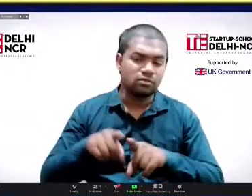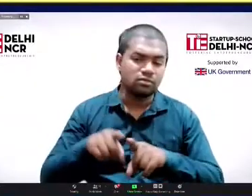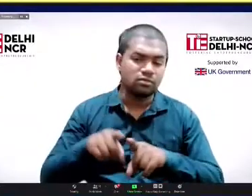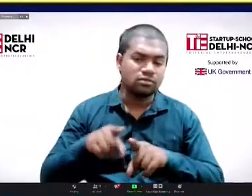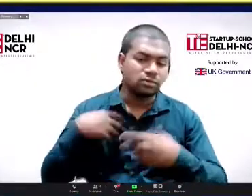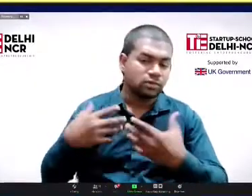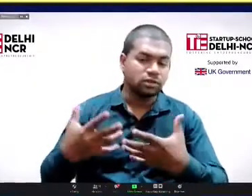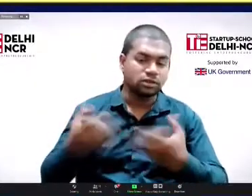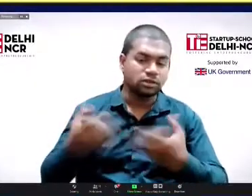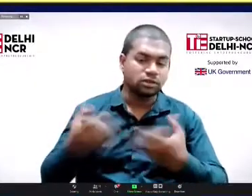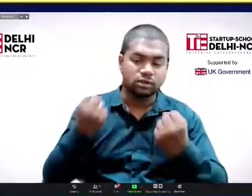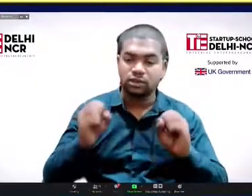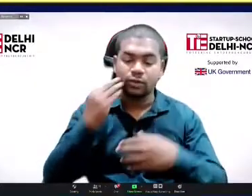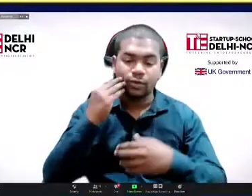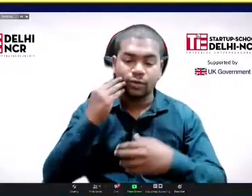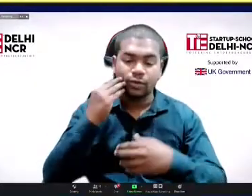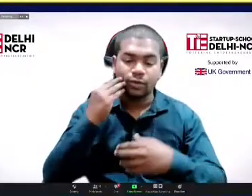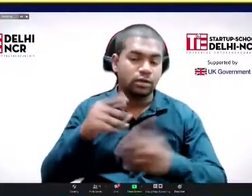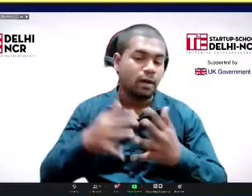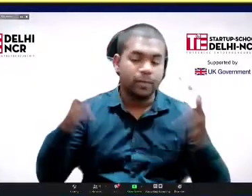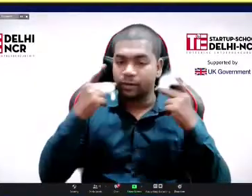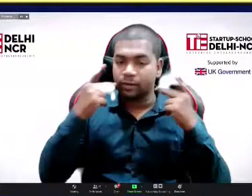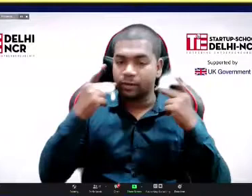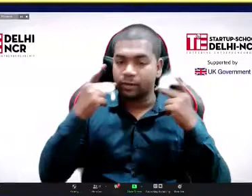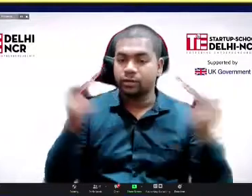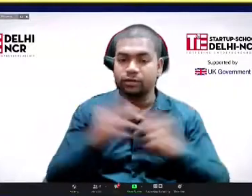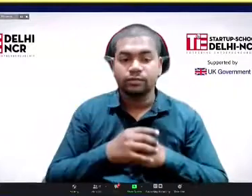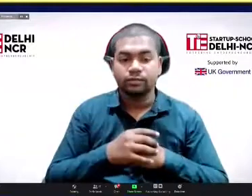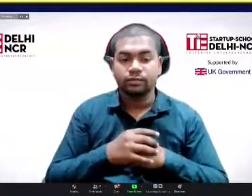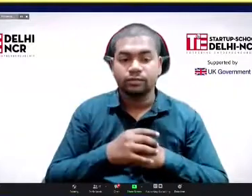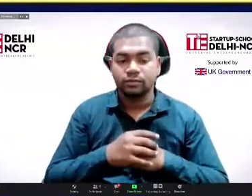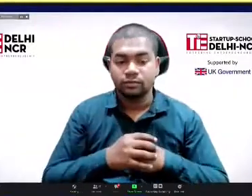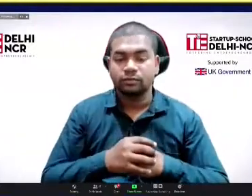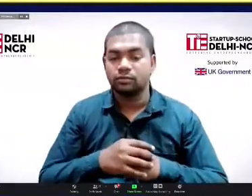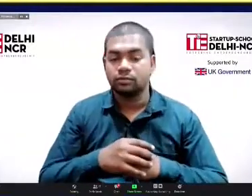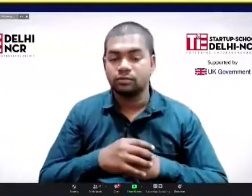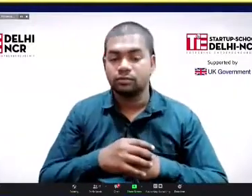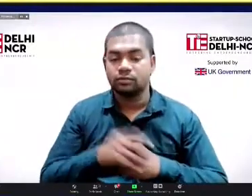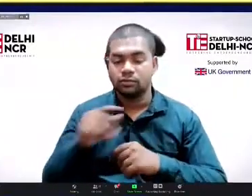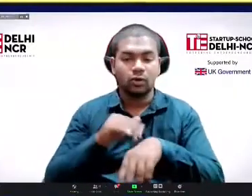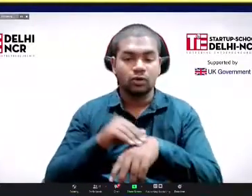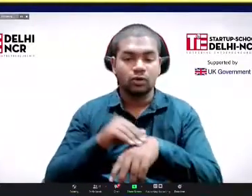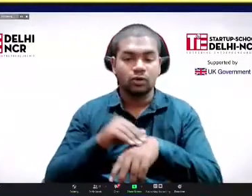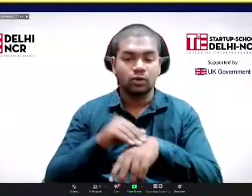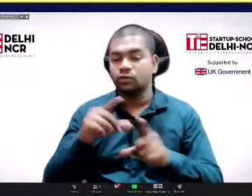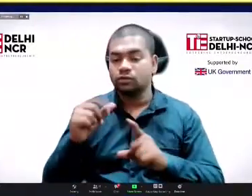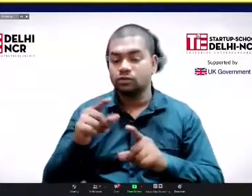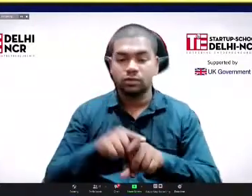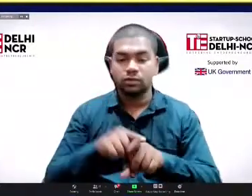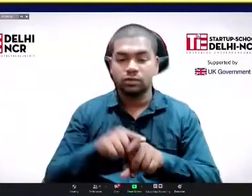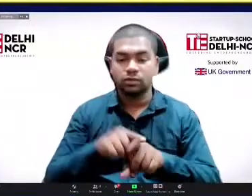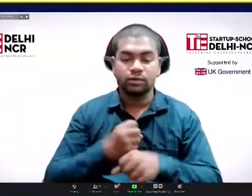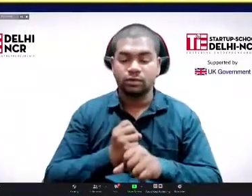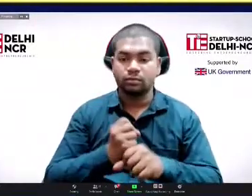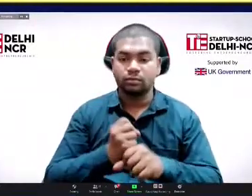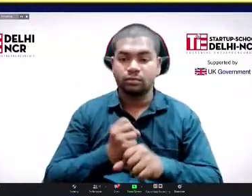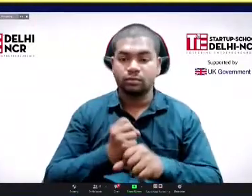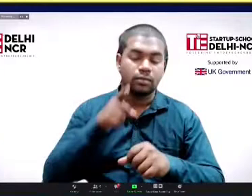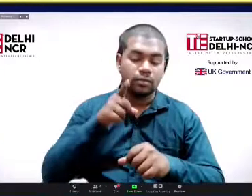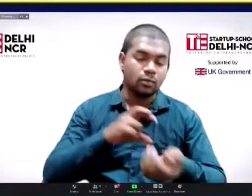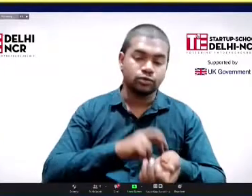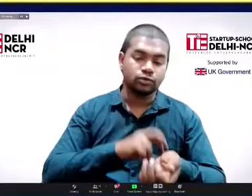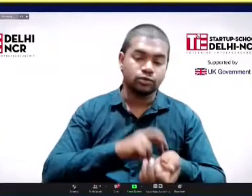it's a big brand, but at that point in time, you could have said it's a startup, because what we were really called to do was create a brand for Manipal hospitals.